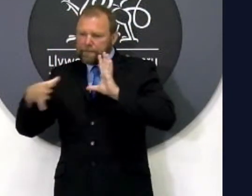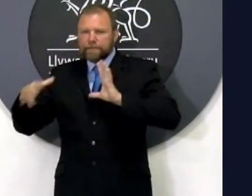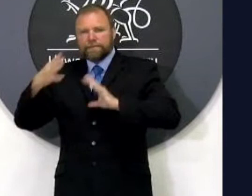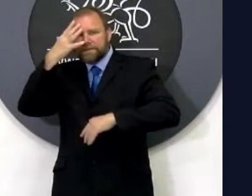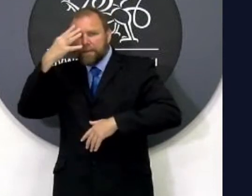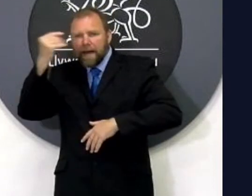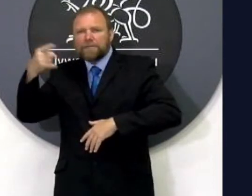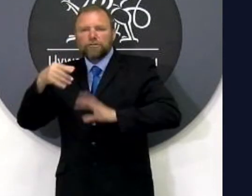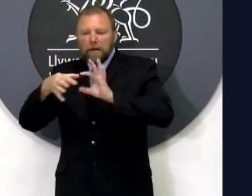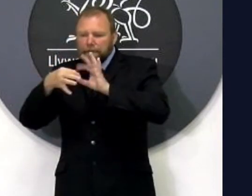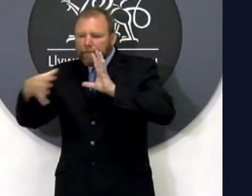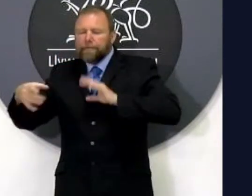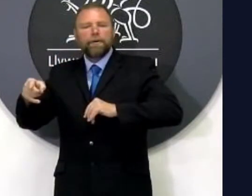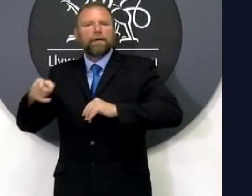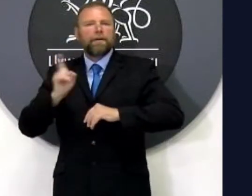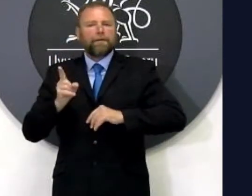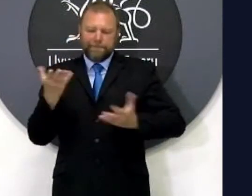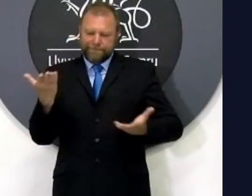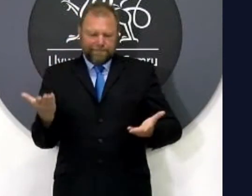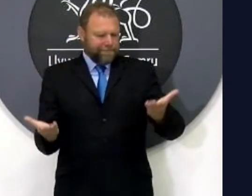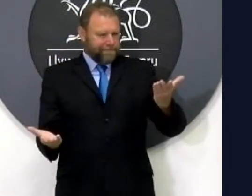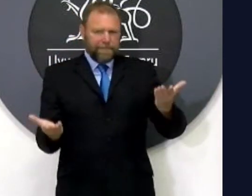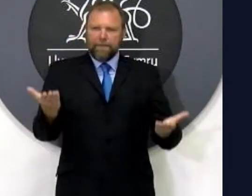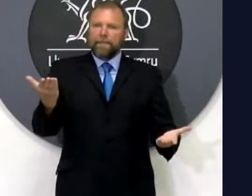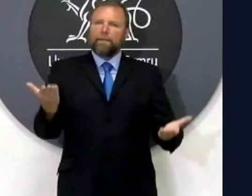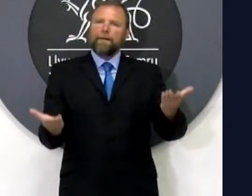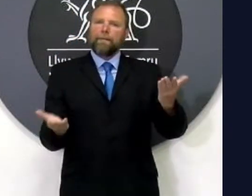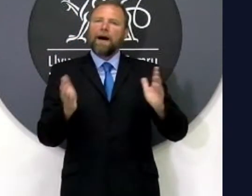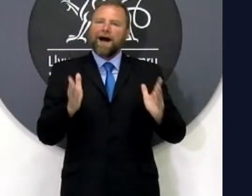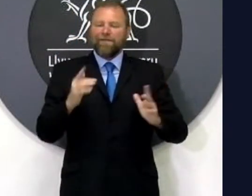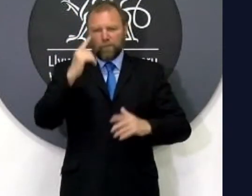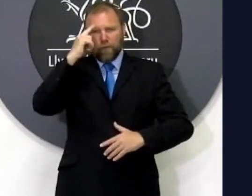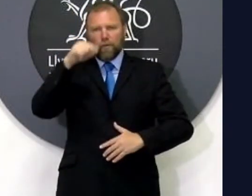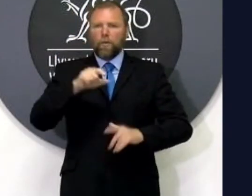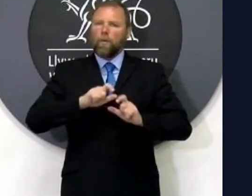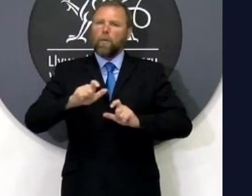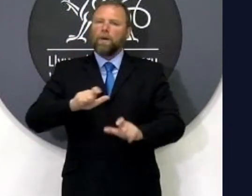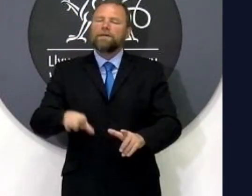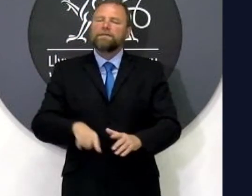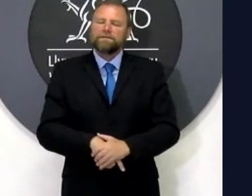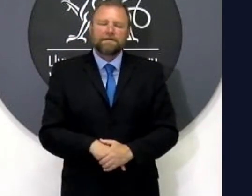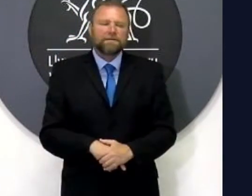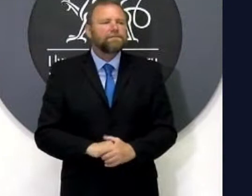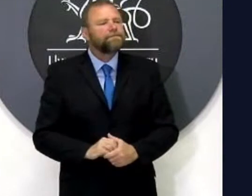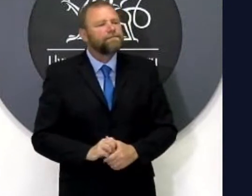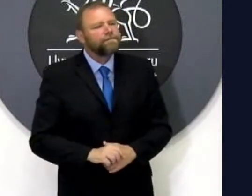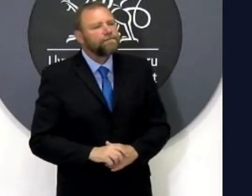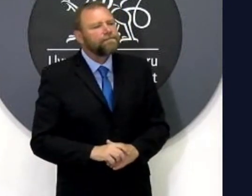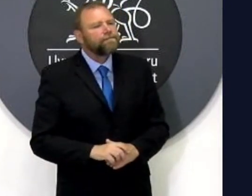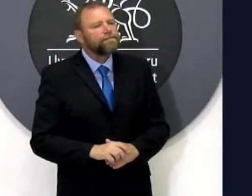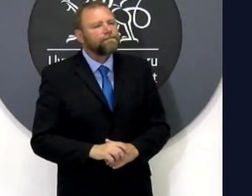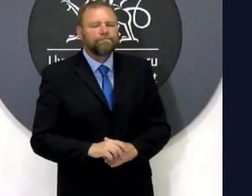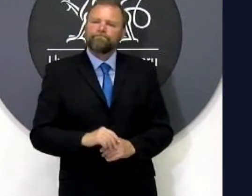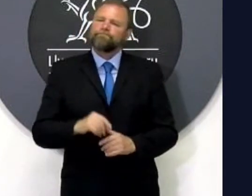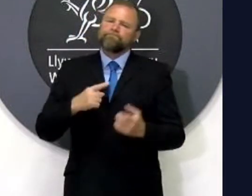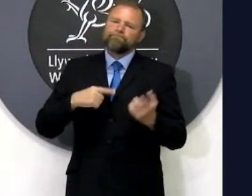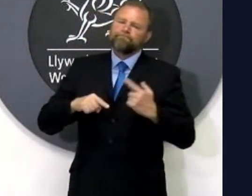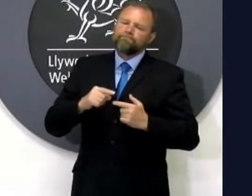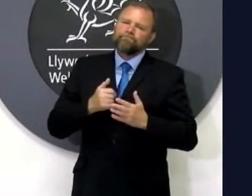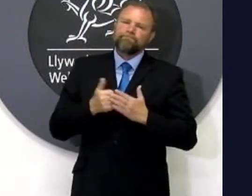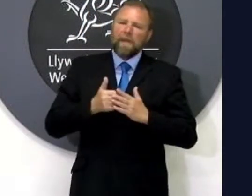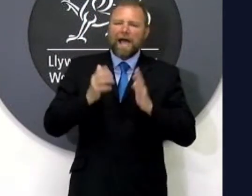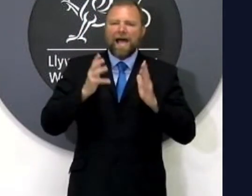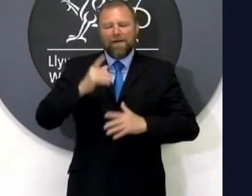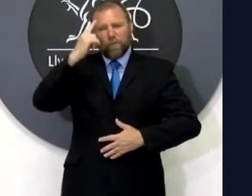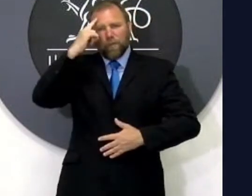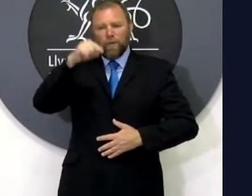dementia, a mae pobl wedi colli cyfle i weld y pobl maen nhw'n caru yn y cartrefi gofal yma. Felly, ni'n awyddus iawn i weld bod